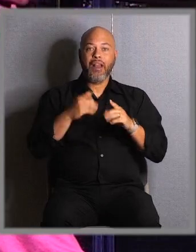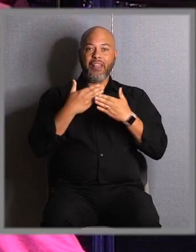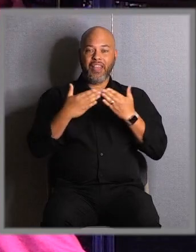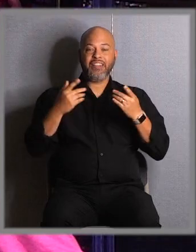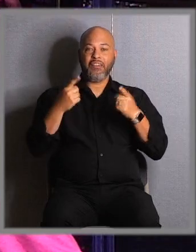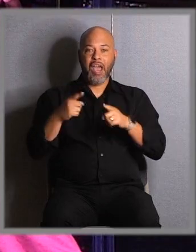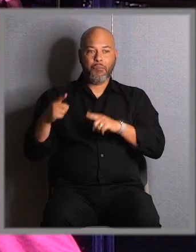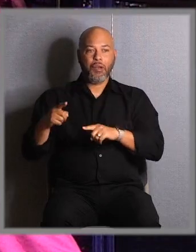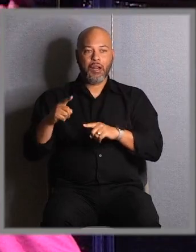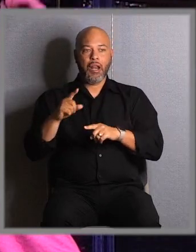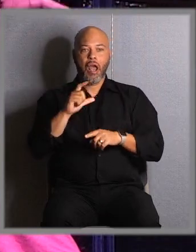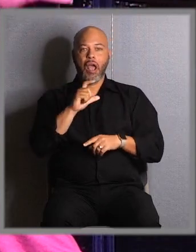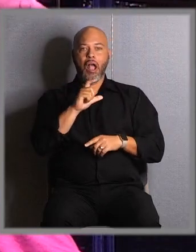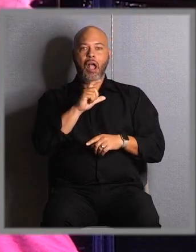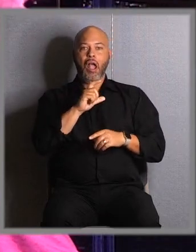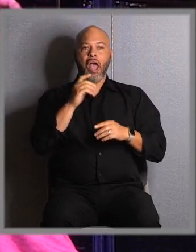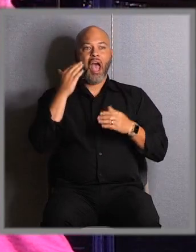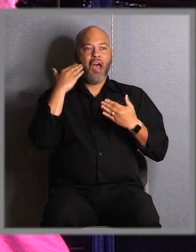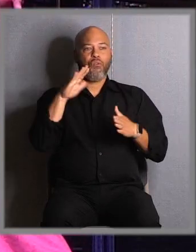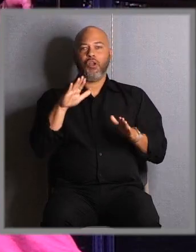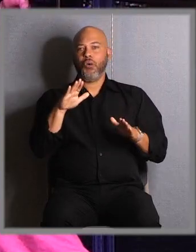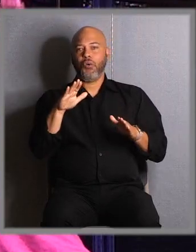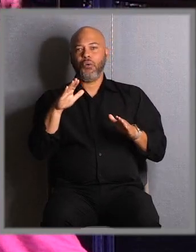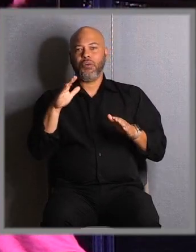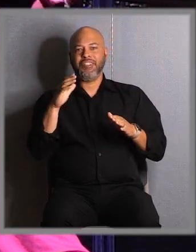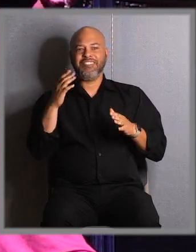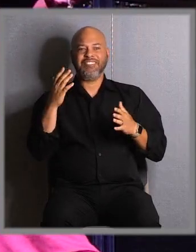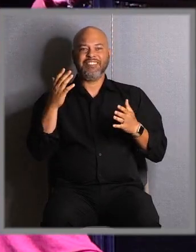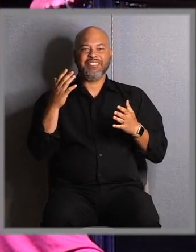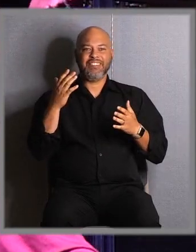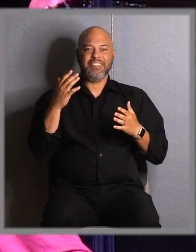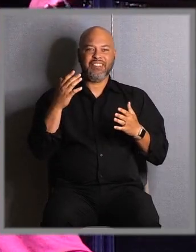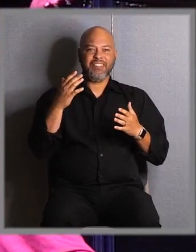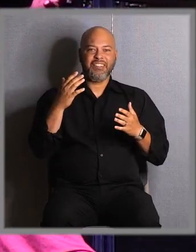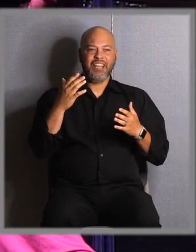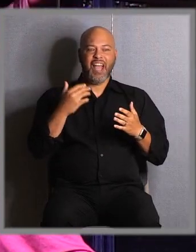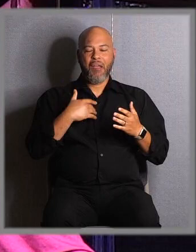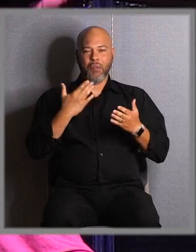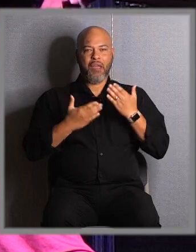they feel, I don't know what I want to say. I want to use the word maybe